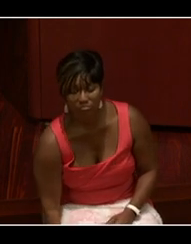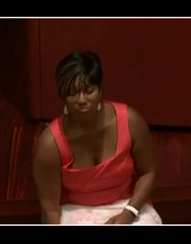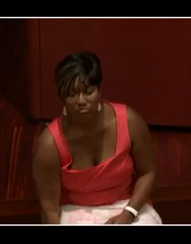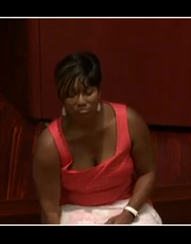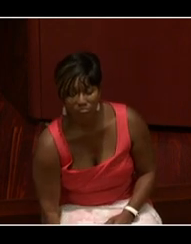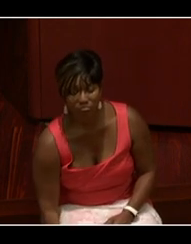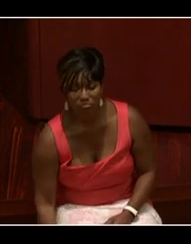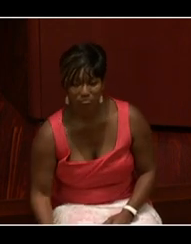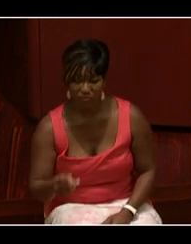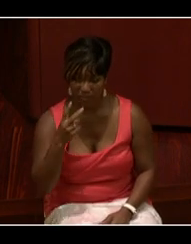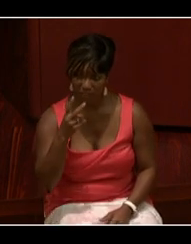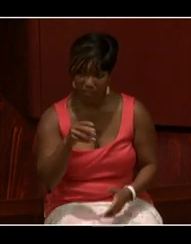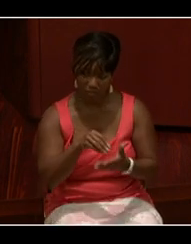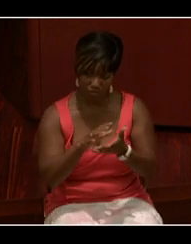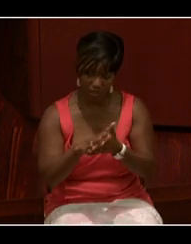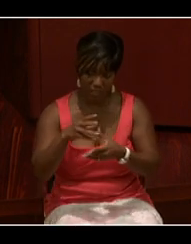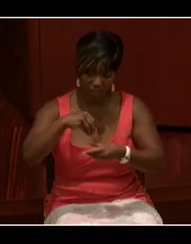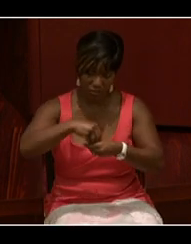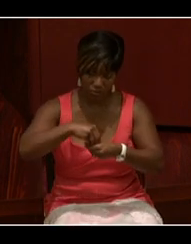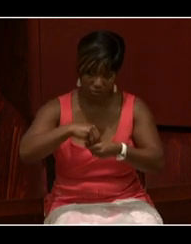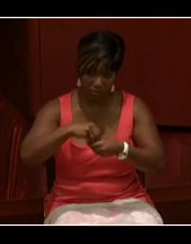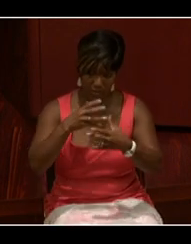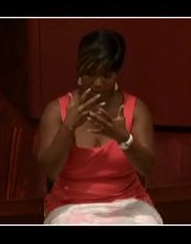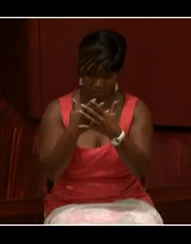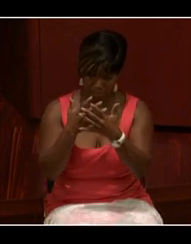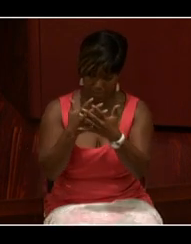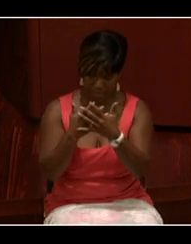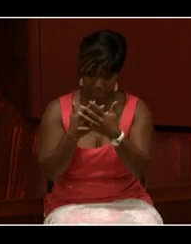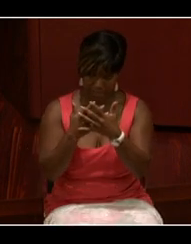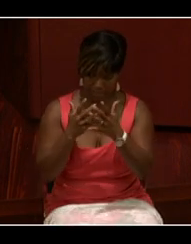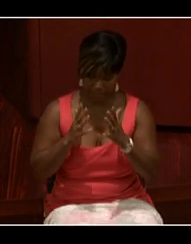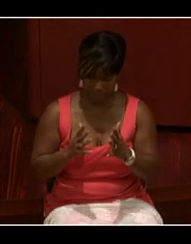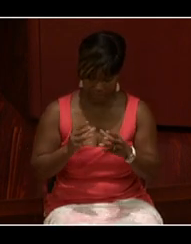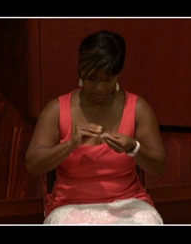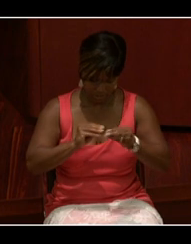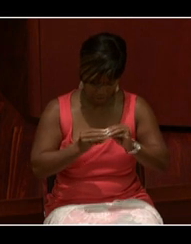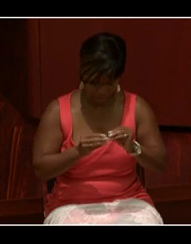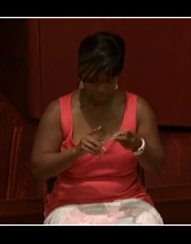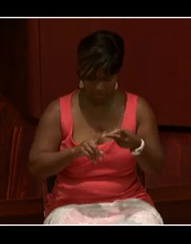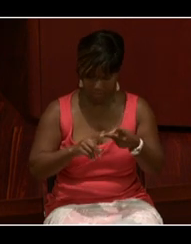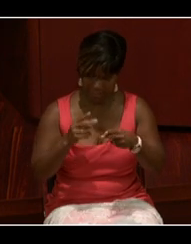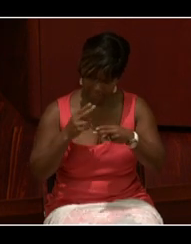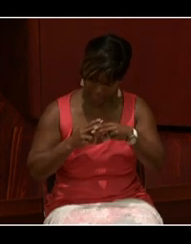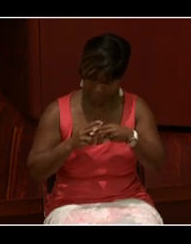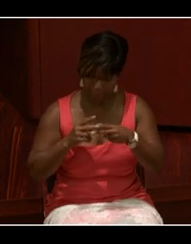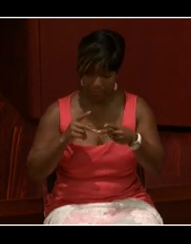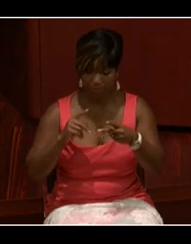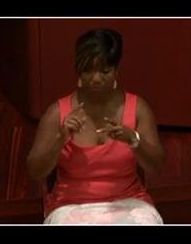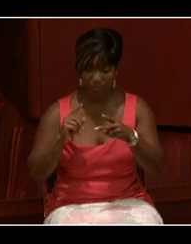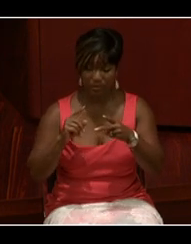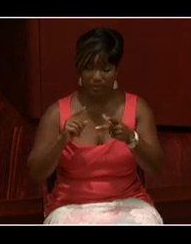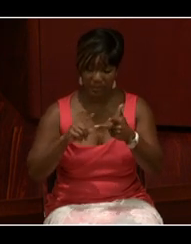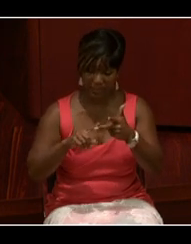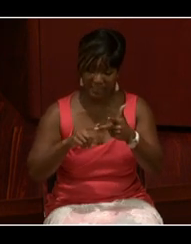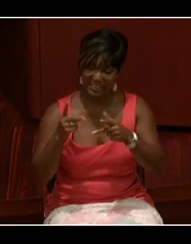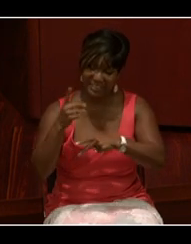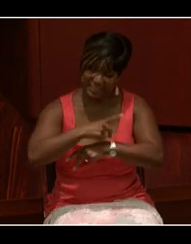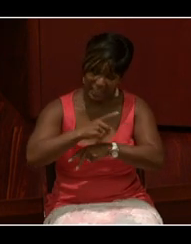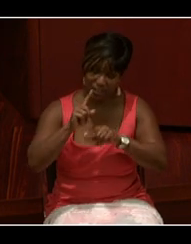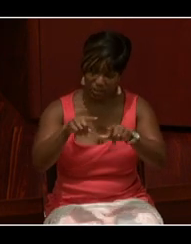As you can see, the record includes the inmate number, name, date of sentence, age,